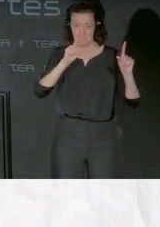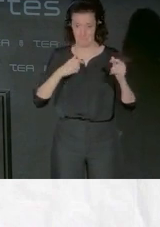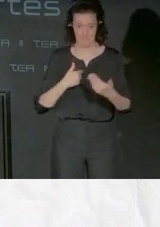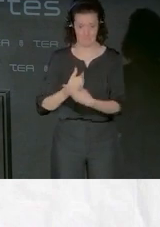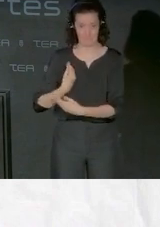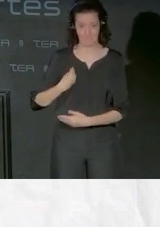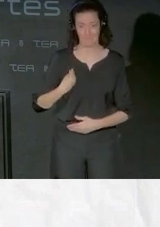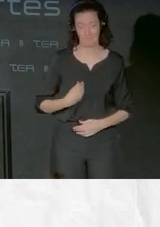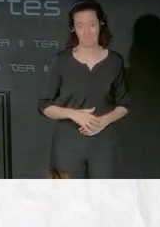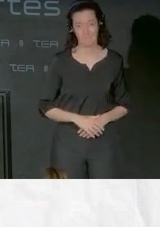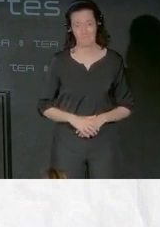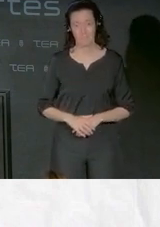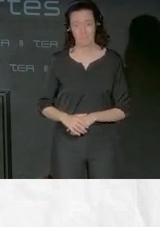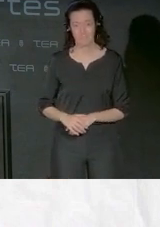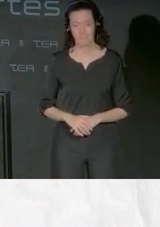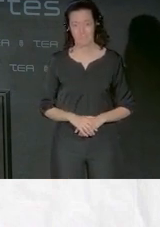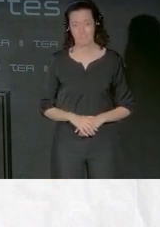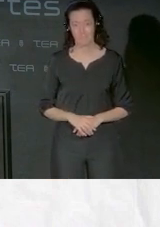of course,